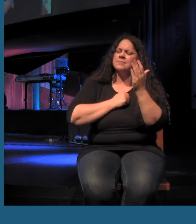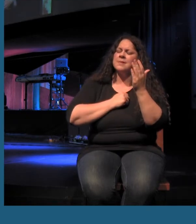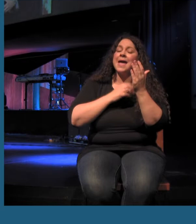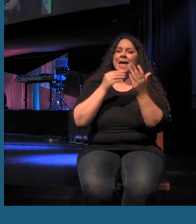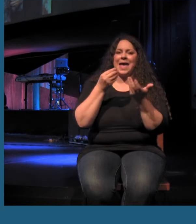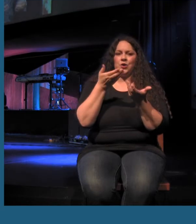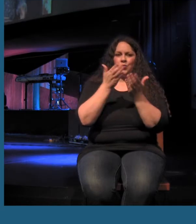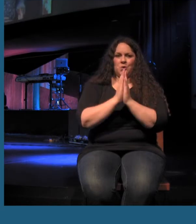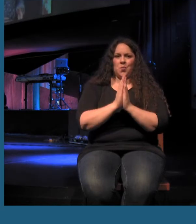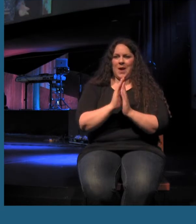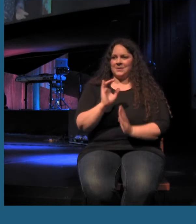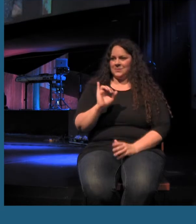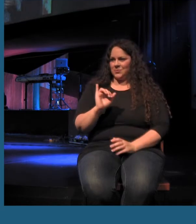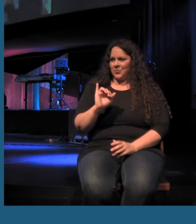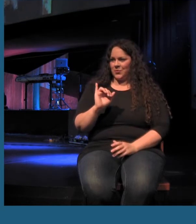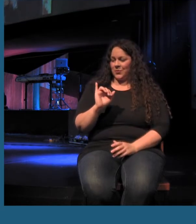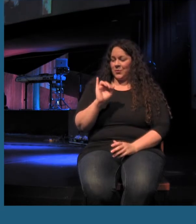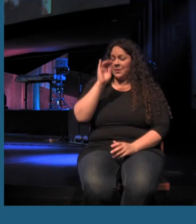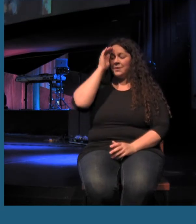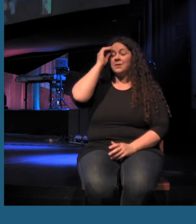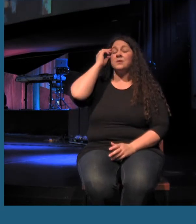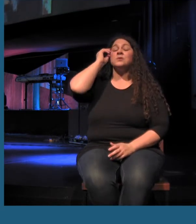that time of prayer